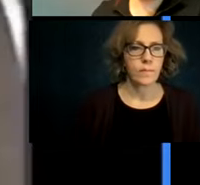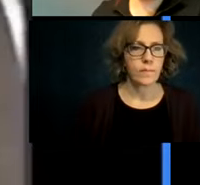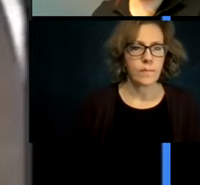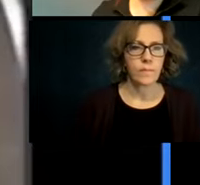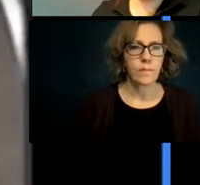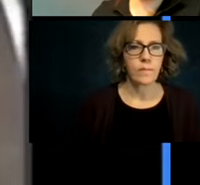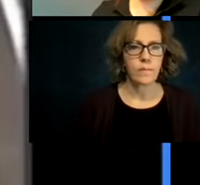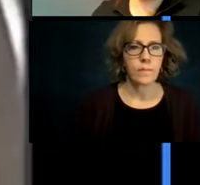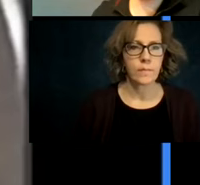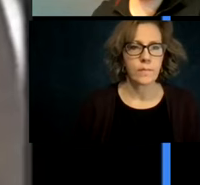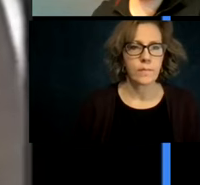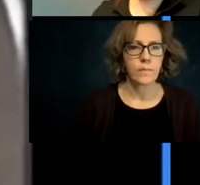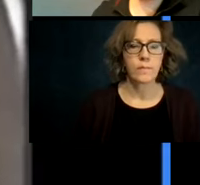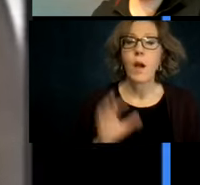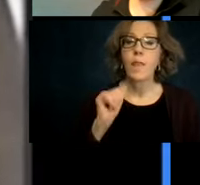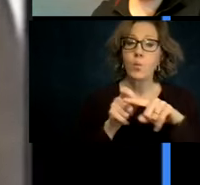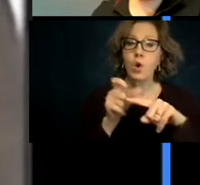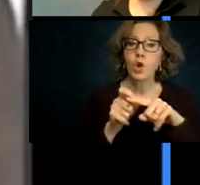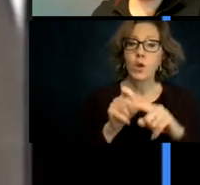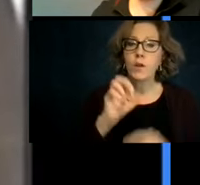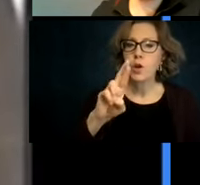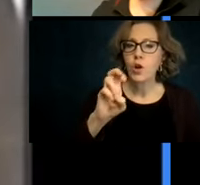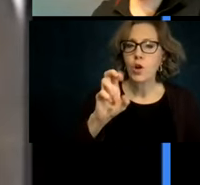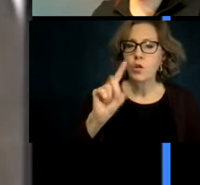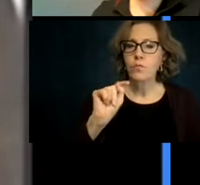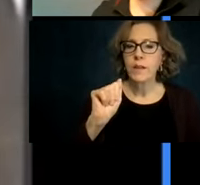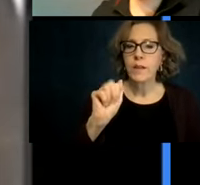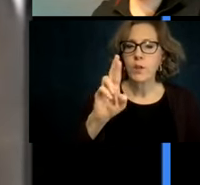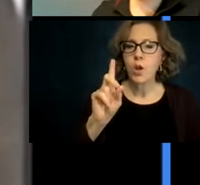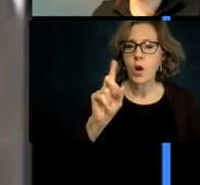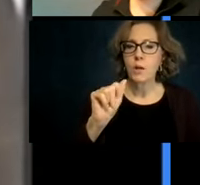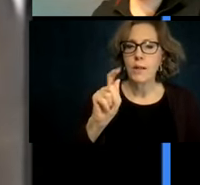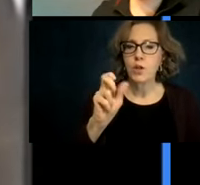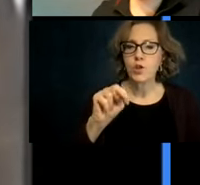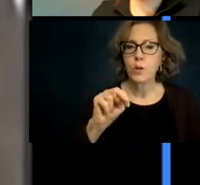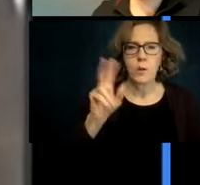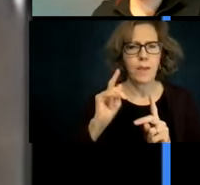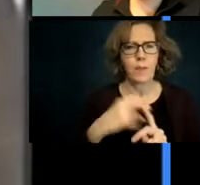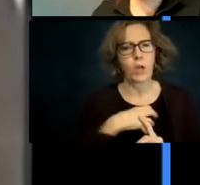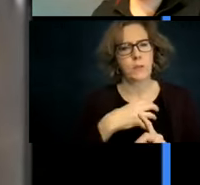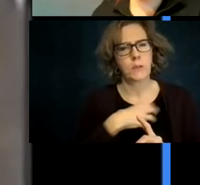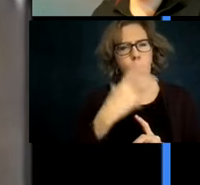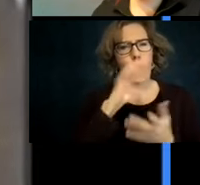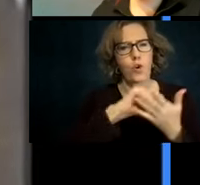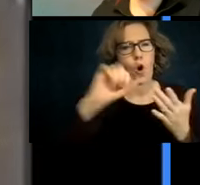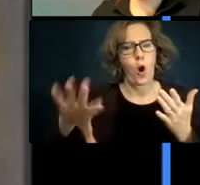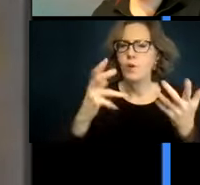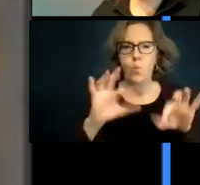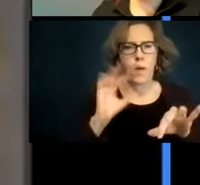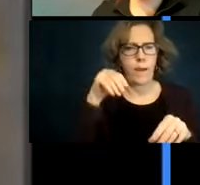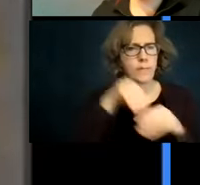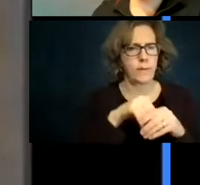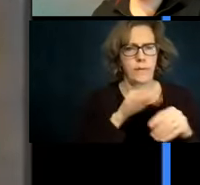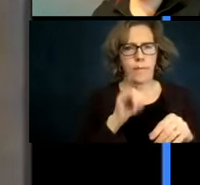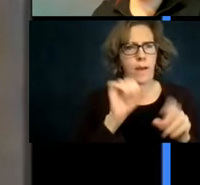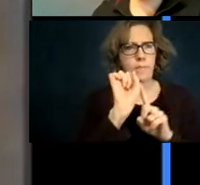The word retardation is coming under attack tonight by a group who wants it removed from the title of a state agency. ABC's Charlie Austin shows us several